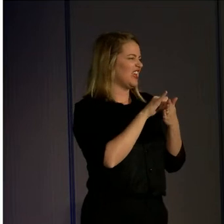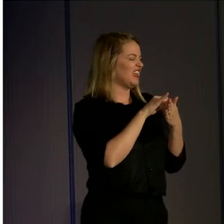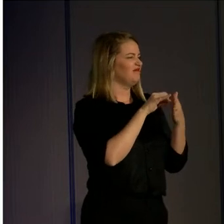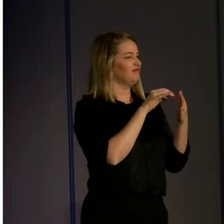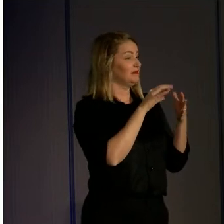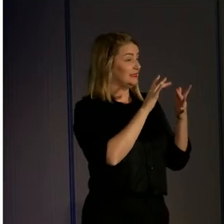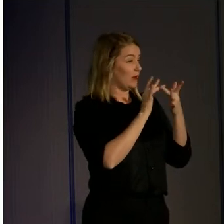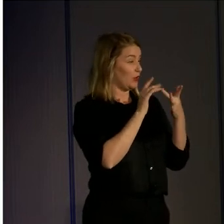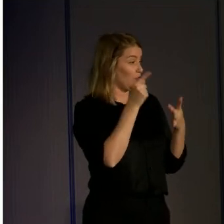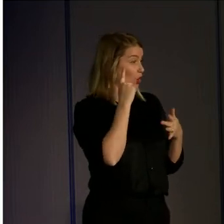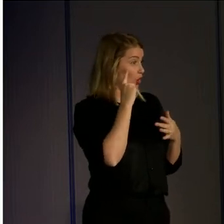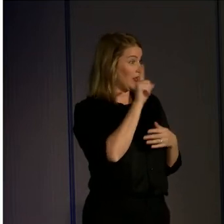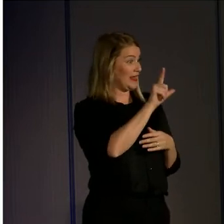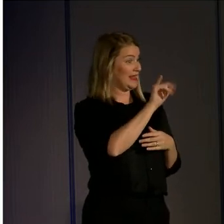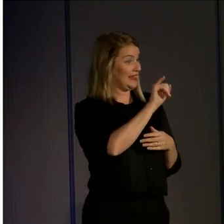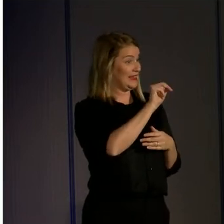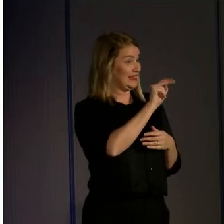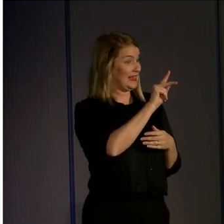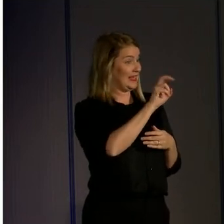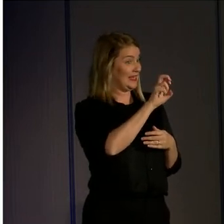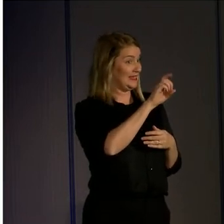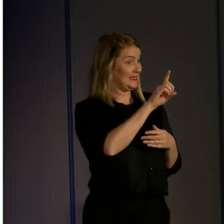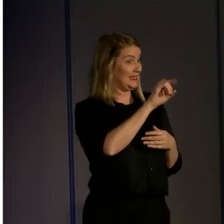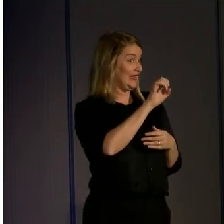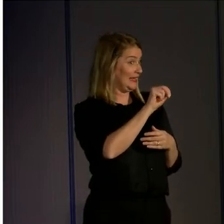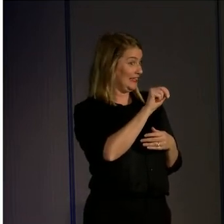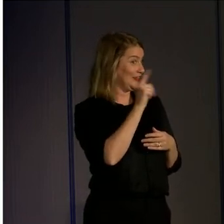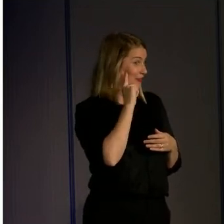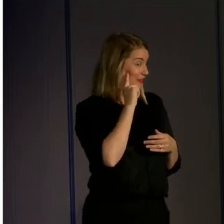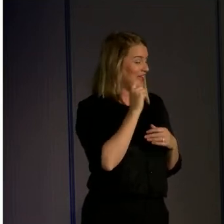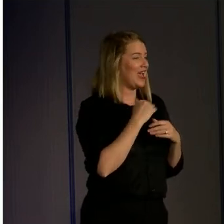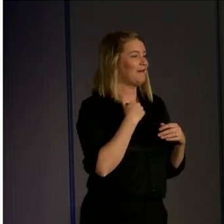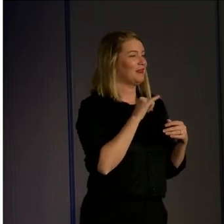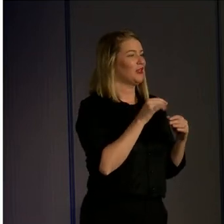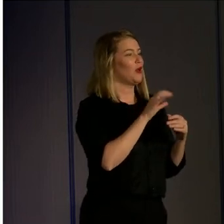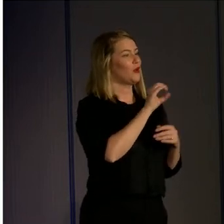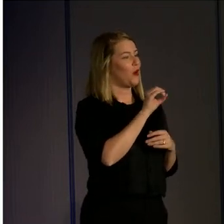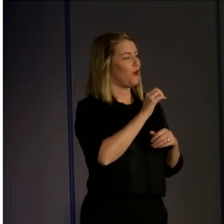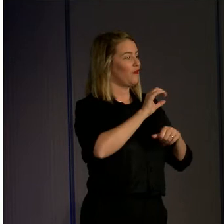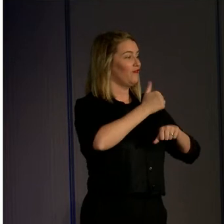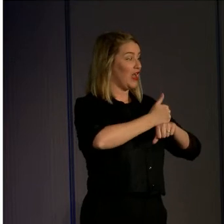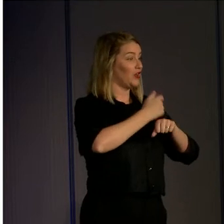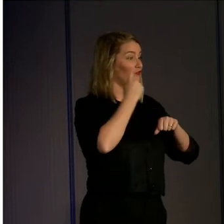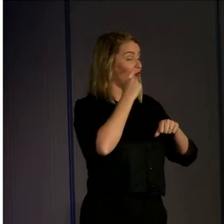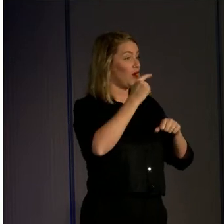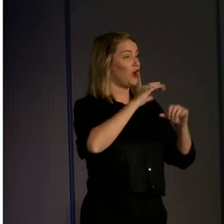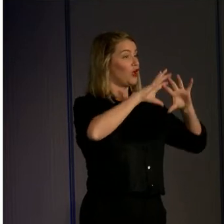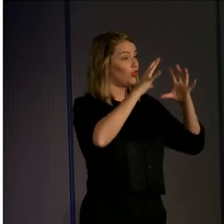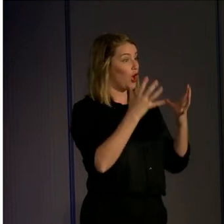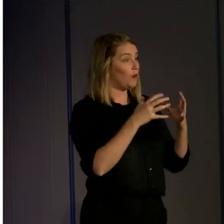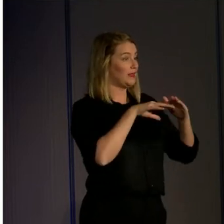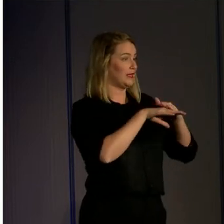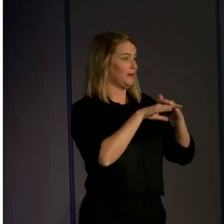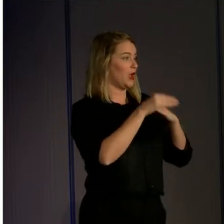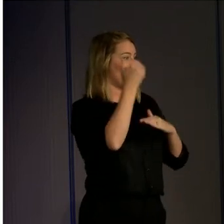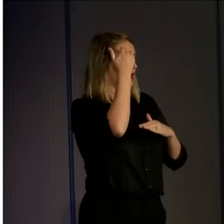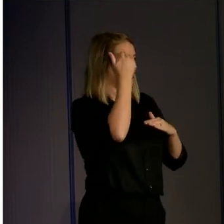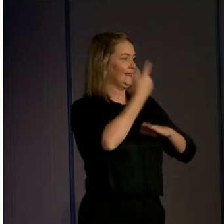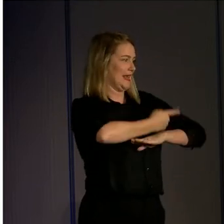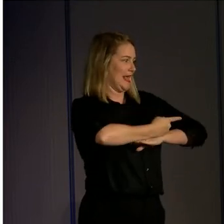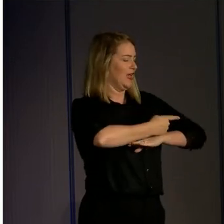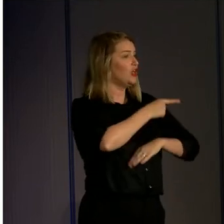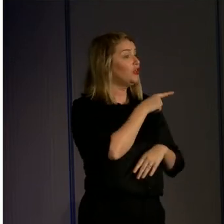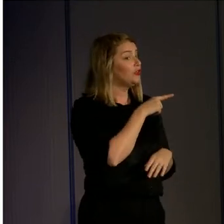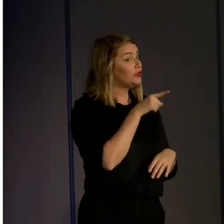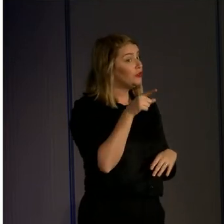that you may have heard of, LinkedIn. I am also co-founder of Global Accessibility Awareness Day. How many of